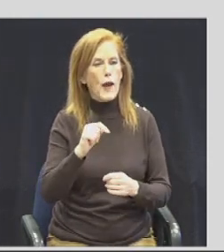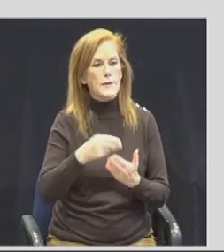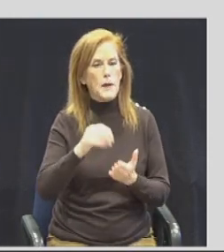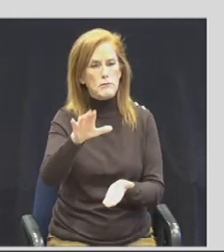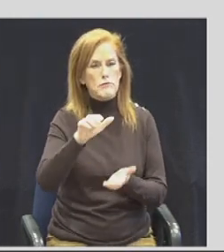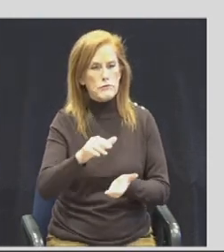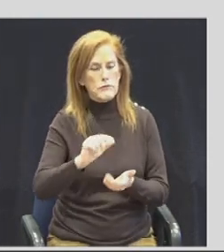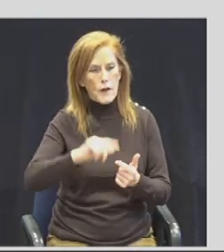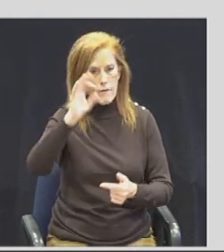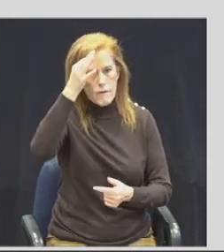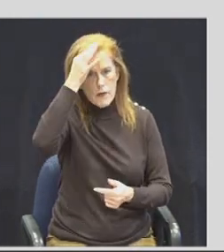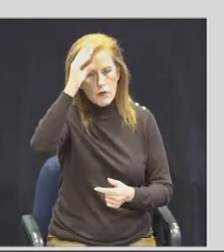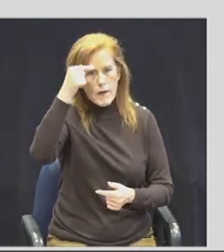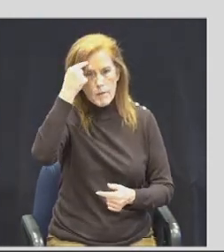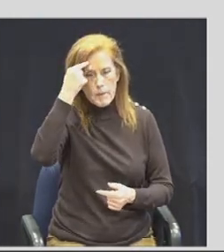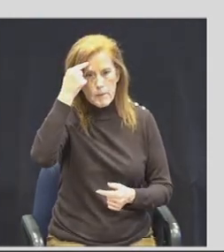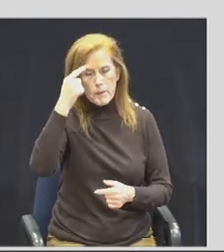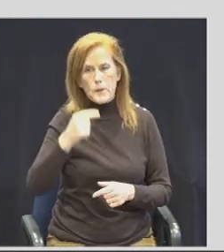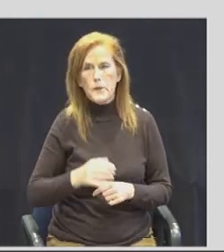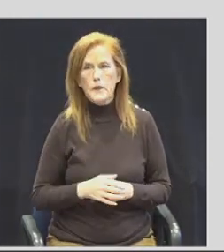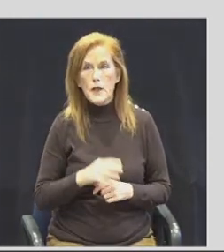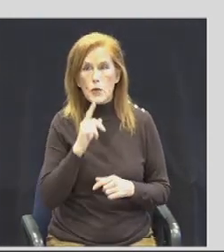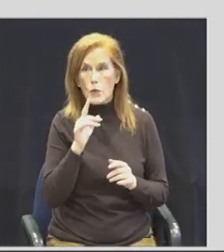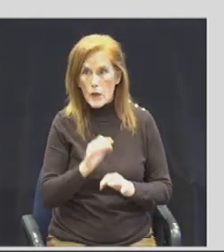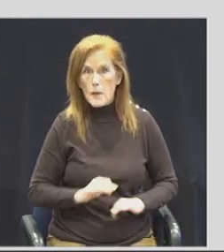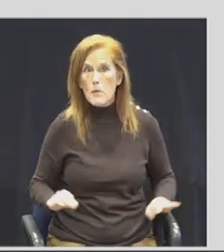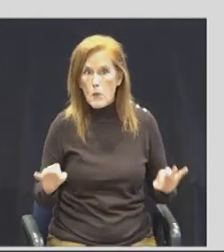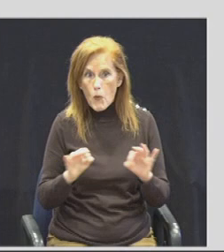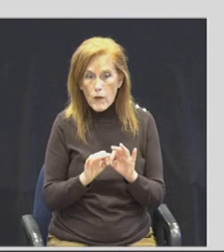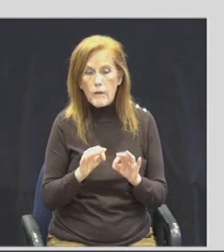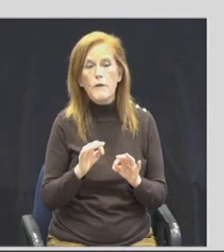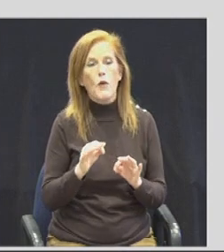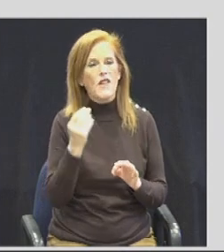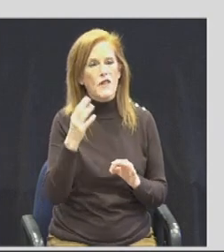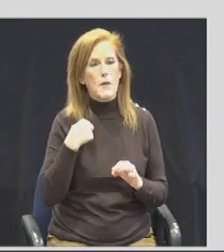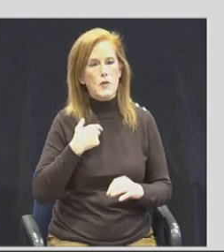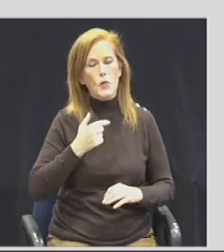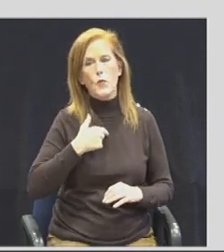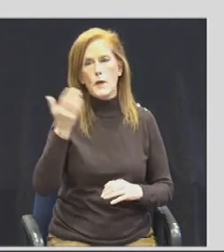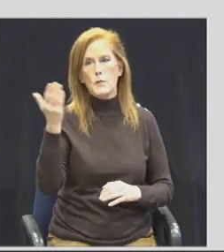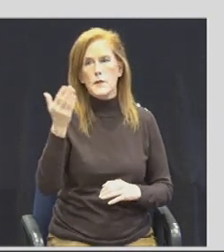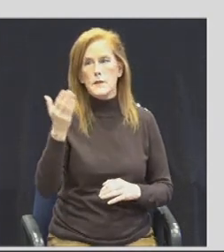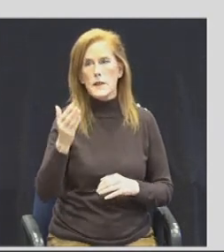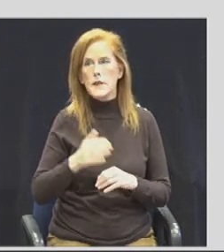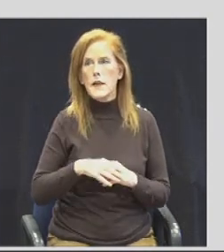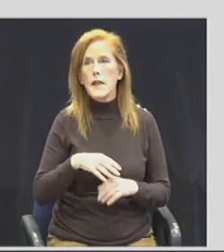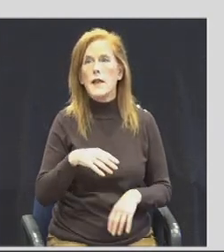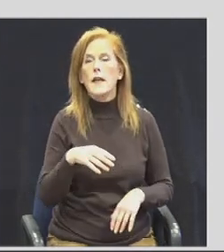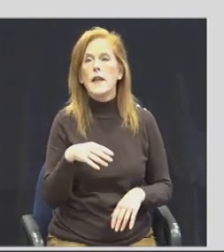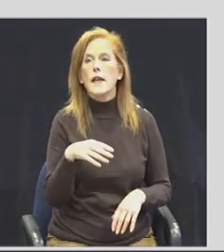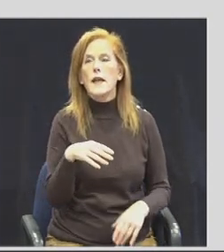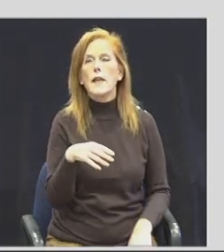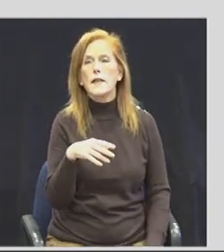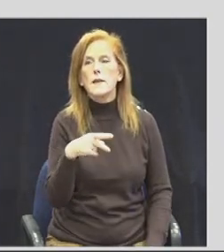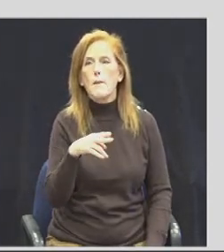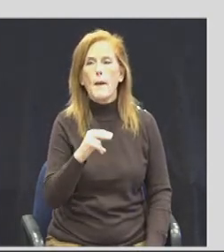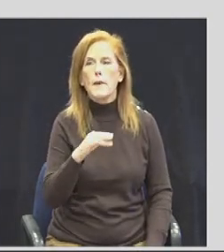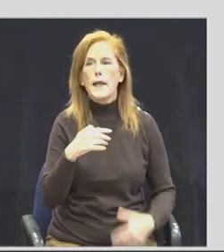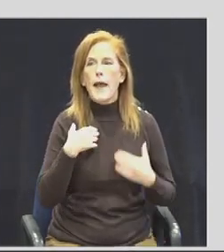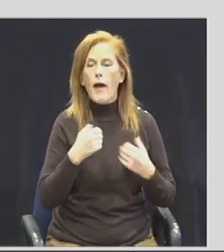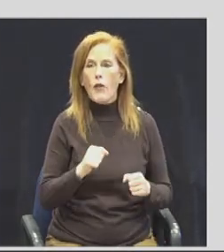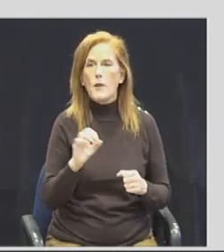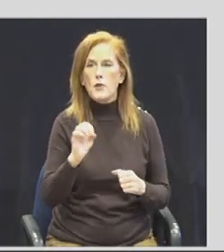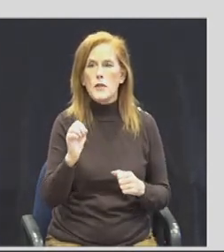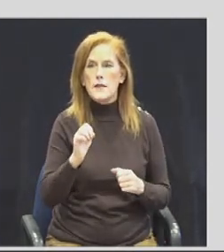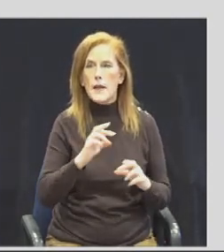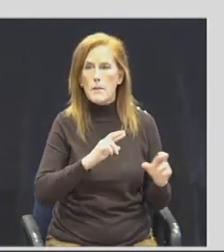going to be really important for what we're presenting here today. FEP stands for Public Health Emergency Preparedness.